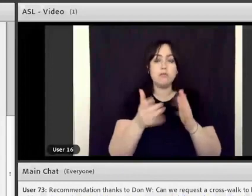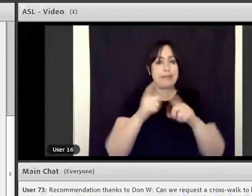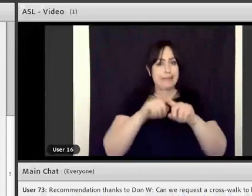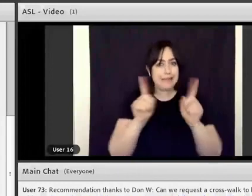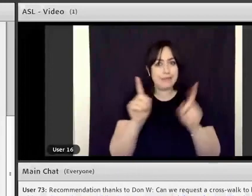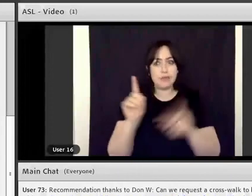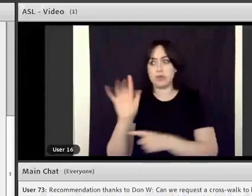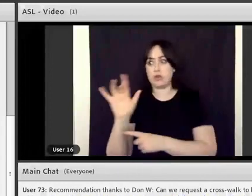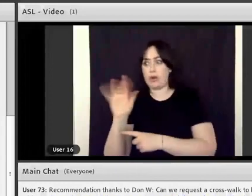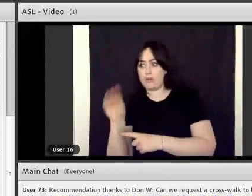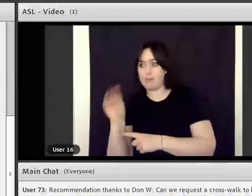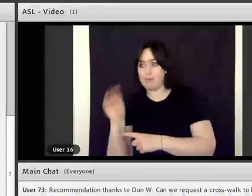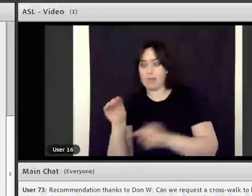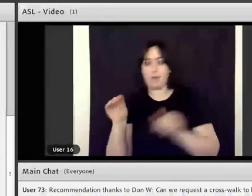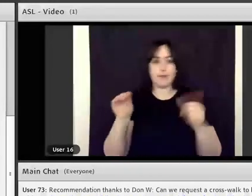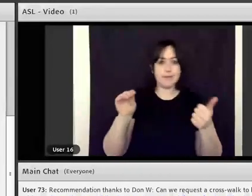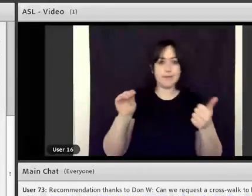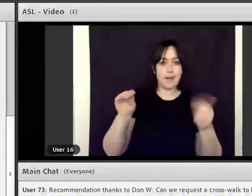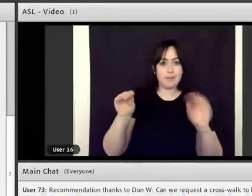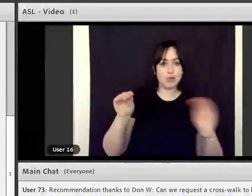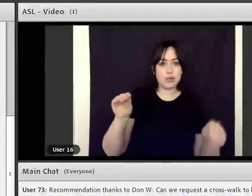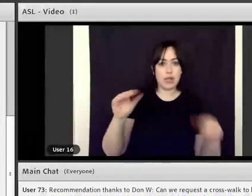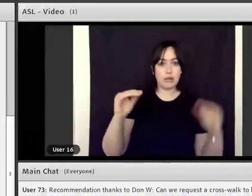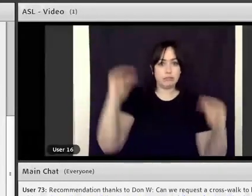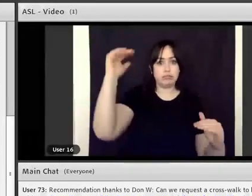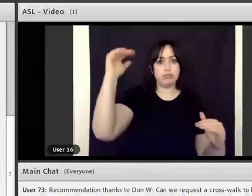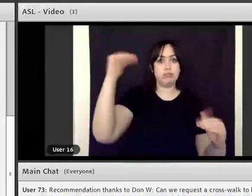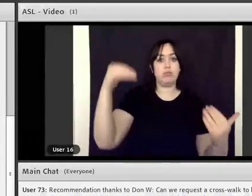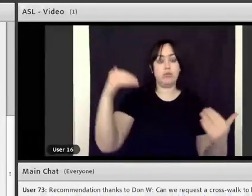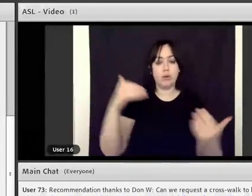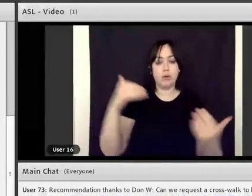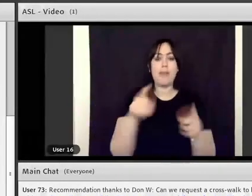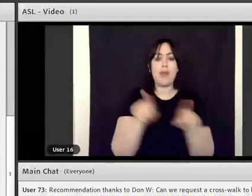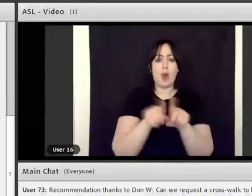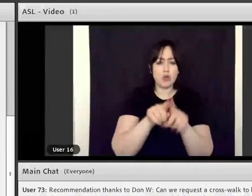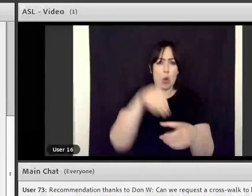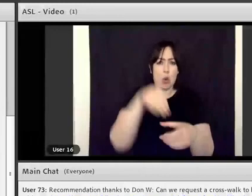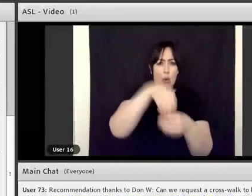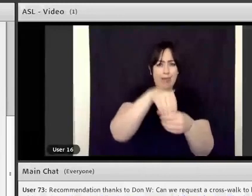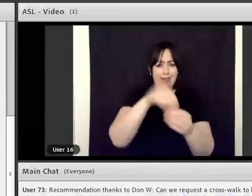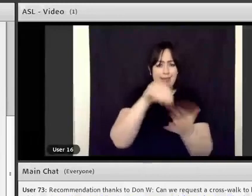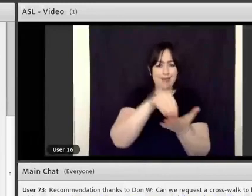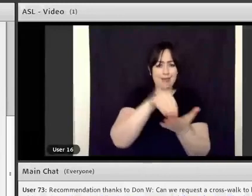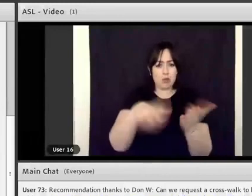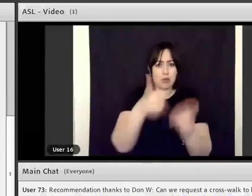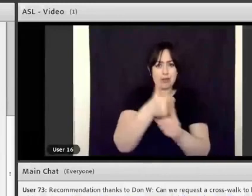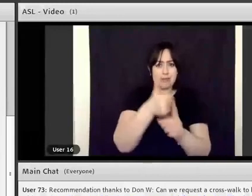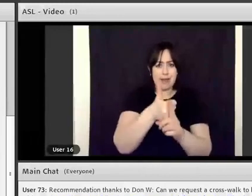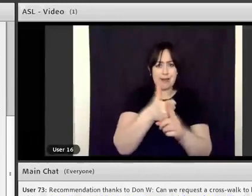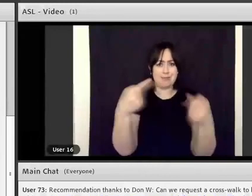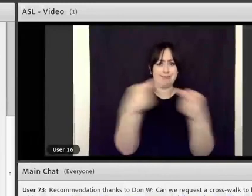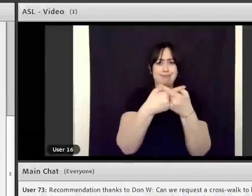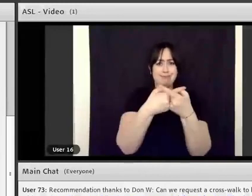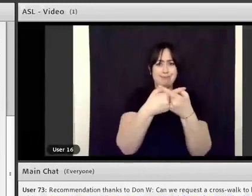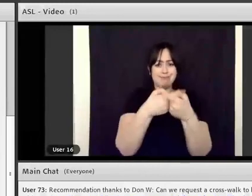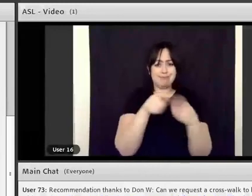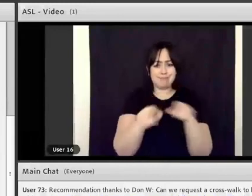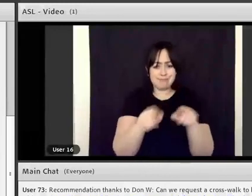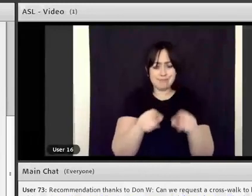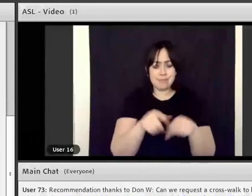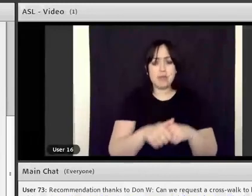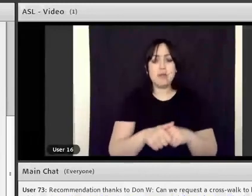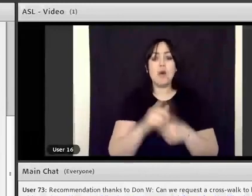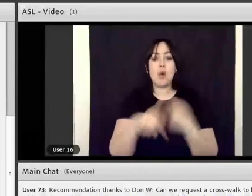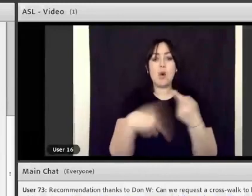students, there was discrepancy. And then when we looked at which particular disability groups there was